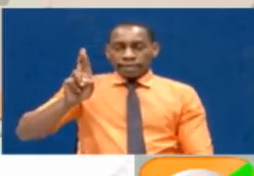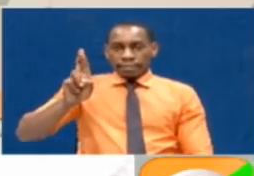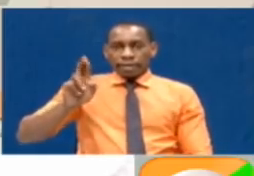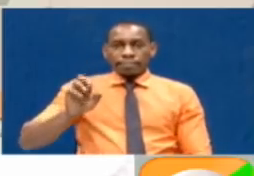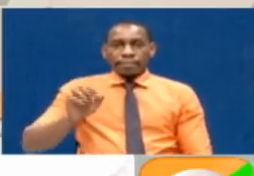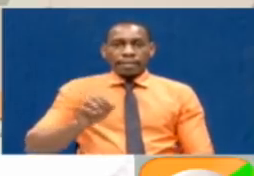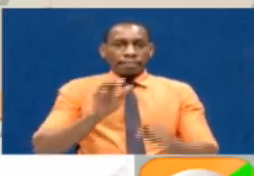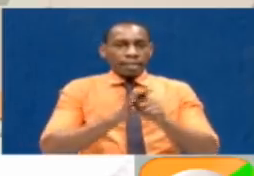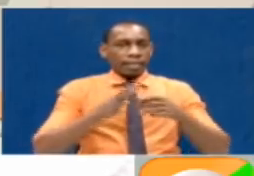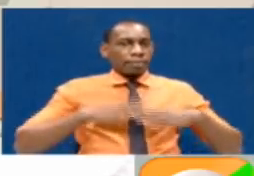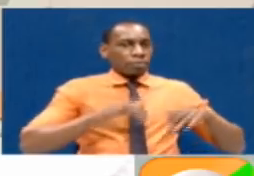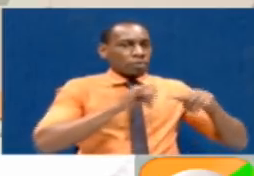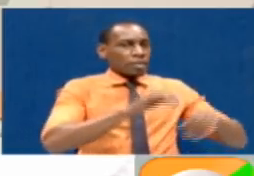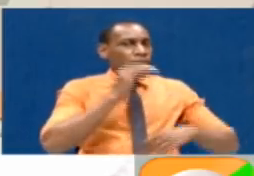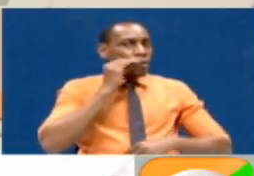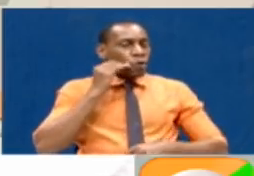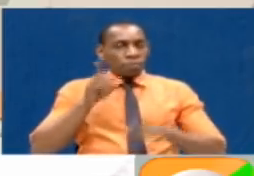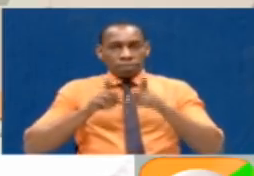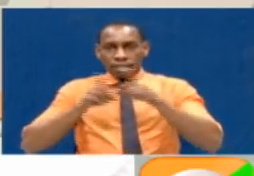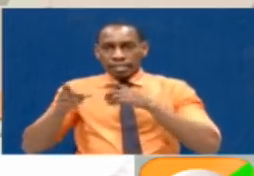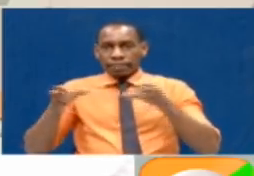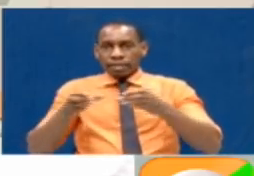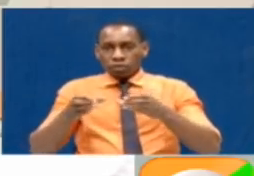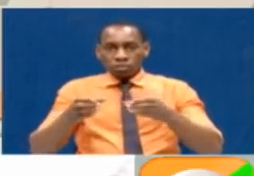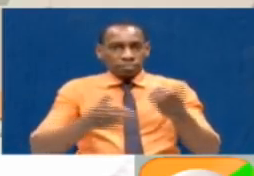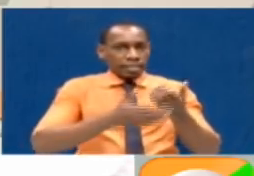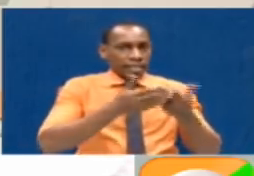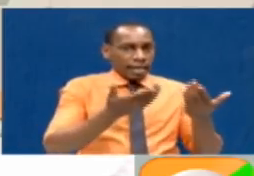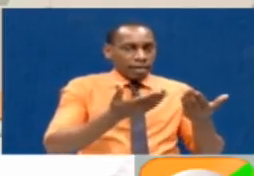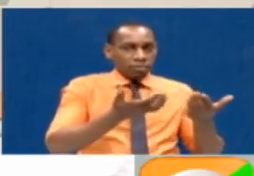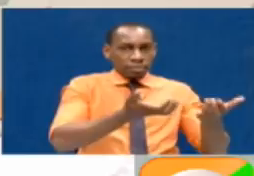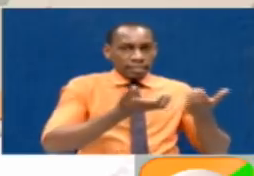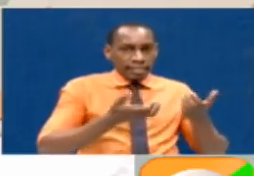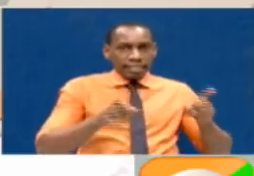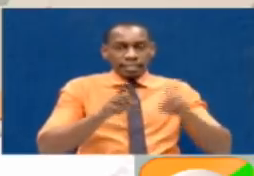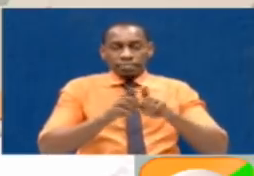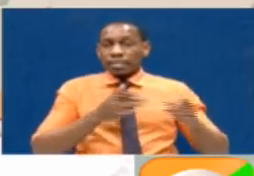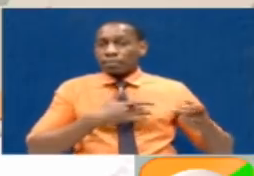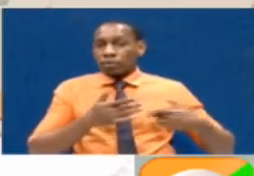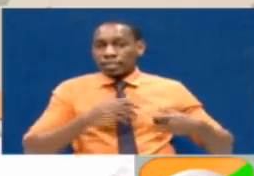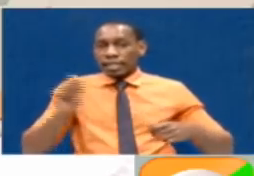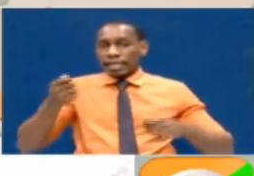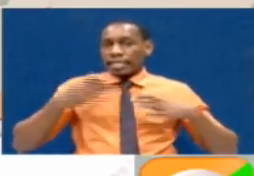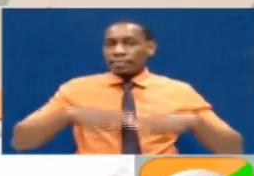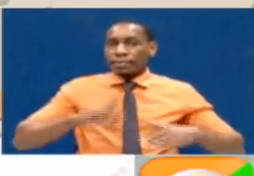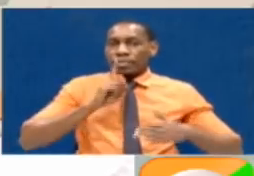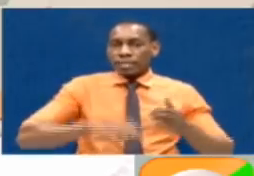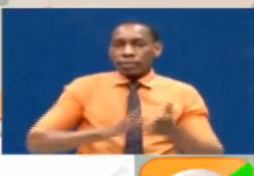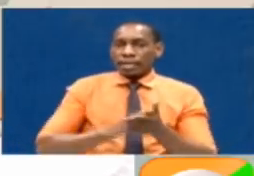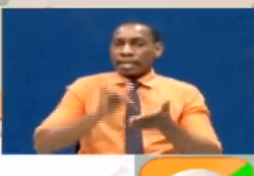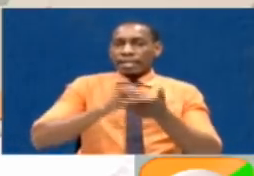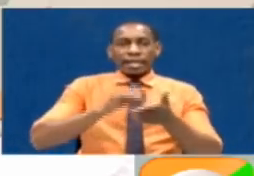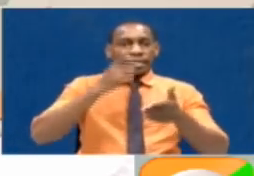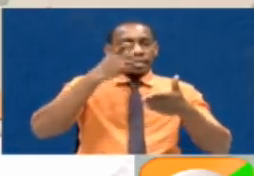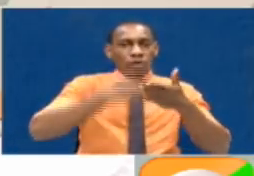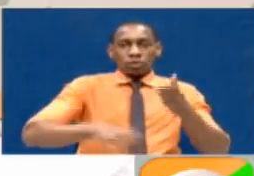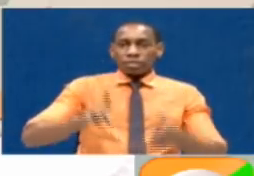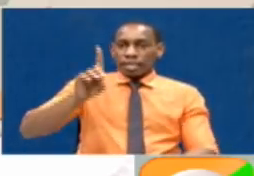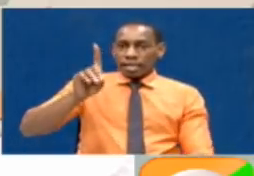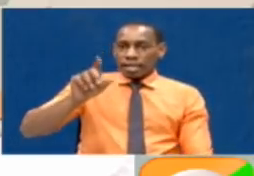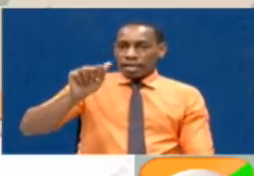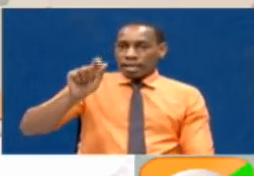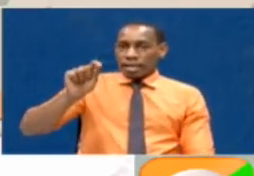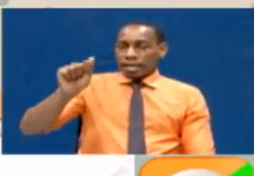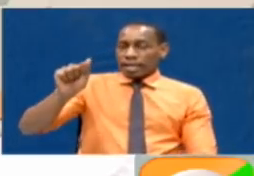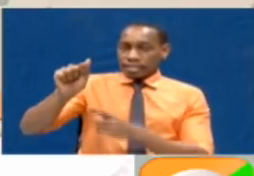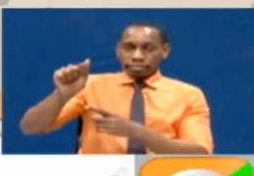Safaricom handling that building demand? And also, I can see concerns from Kenyans saying the cost of data as well. How